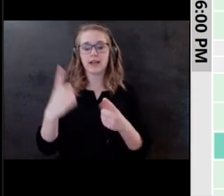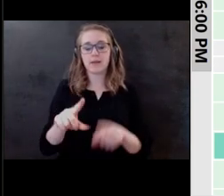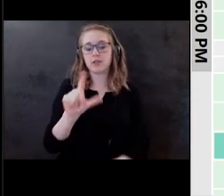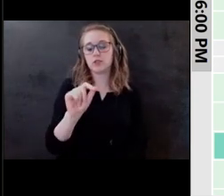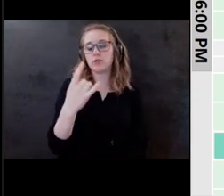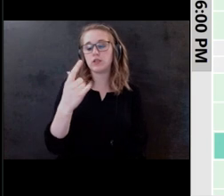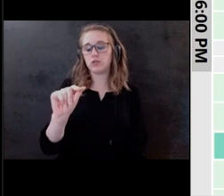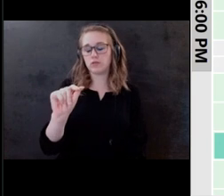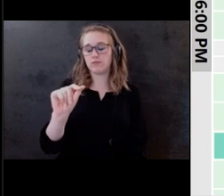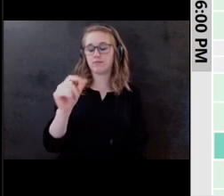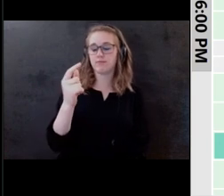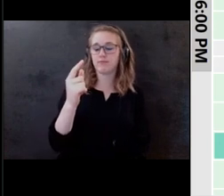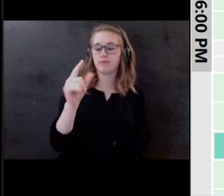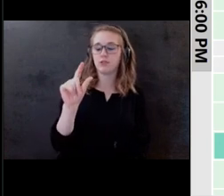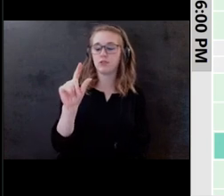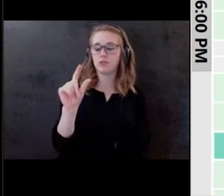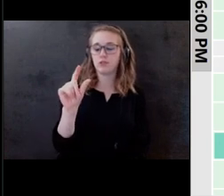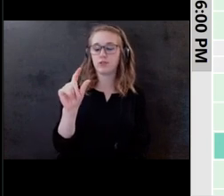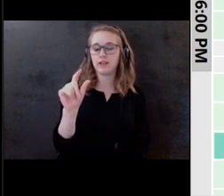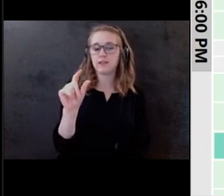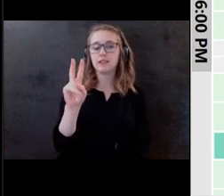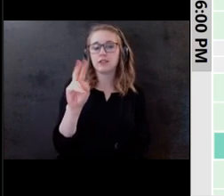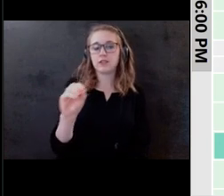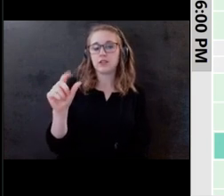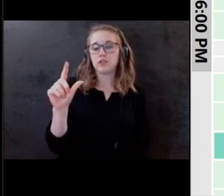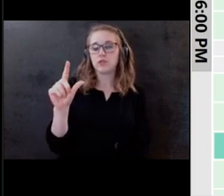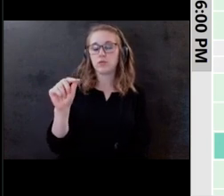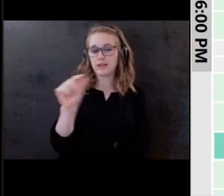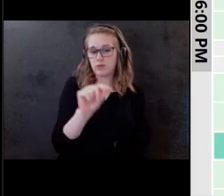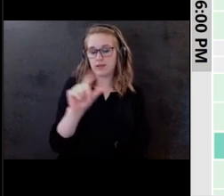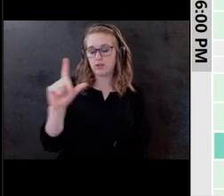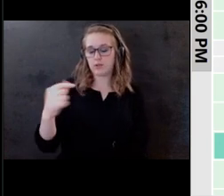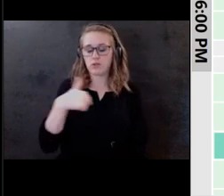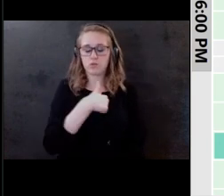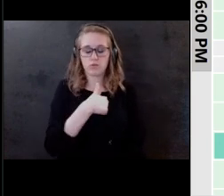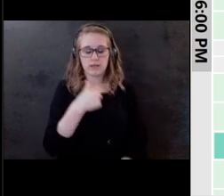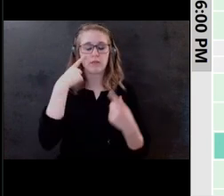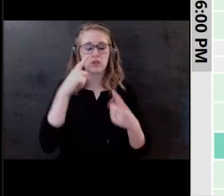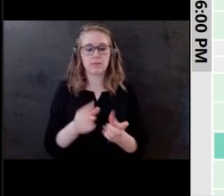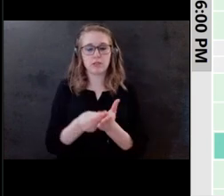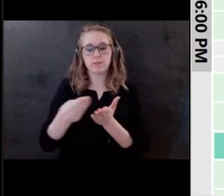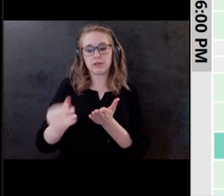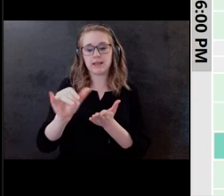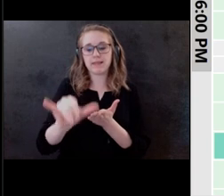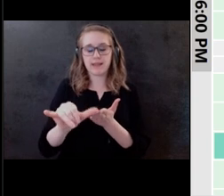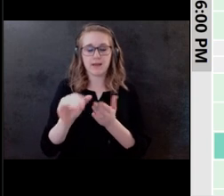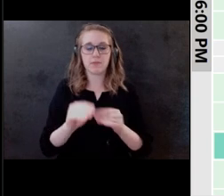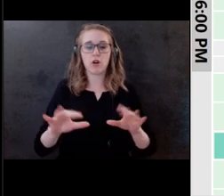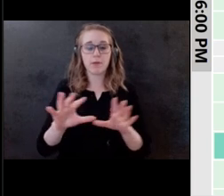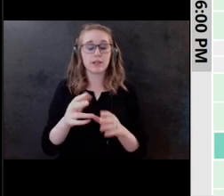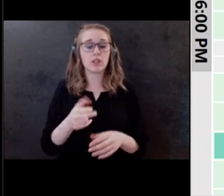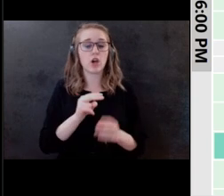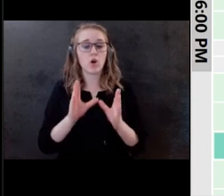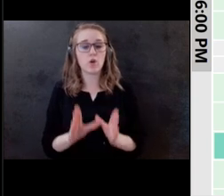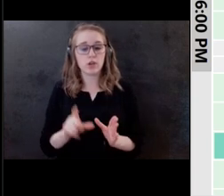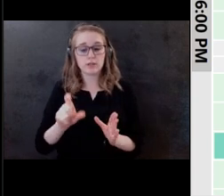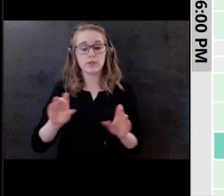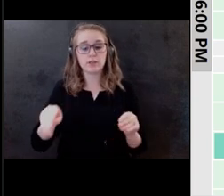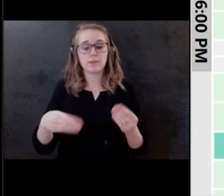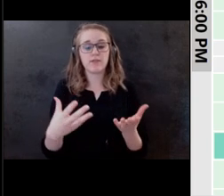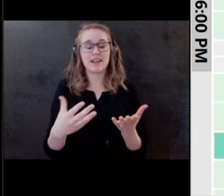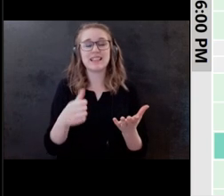and development agreement to purchase the property. As part of that, the owner is supposed to deliver this